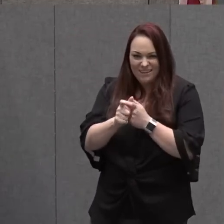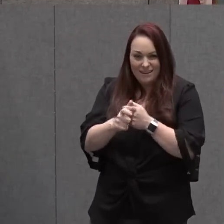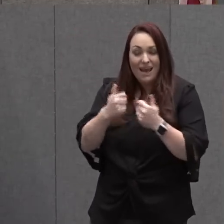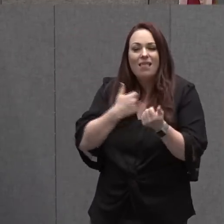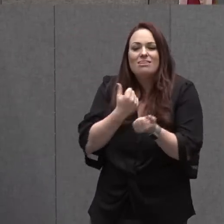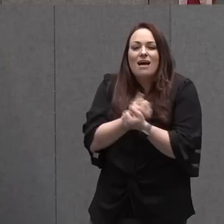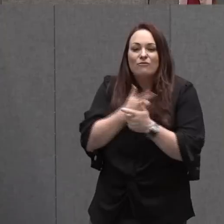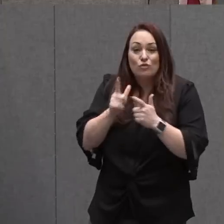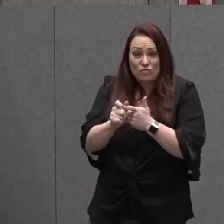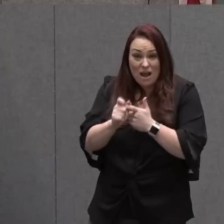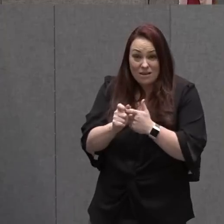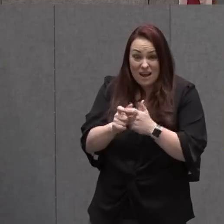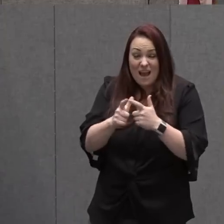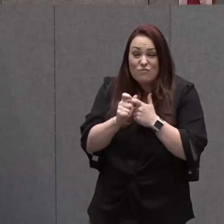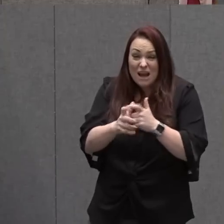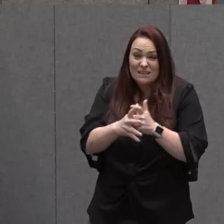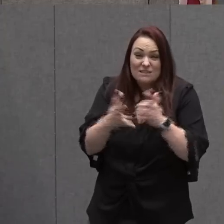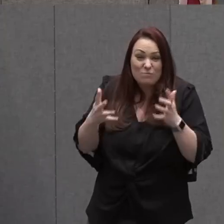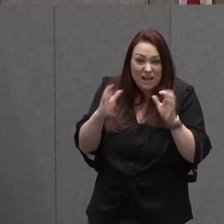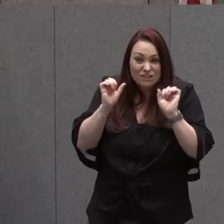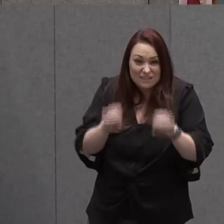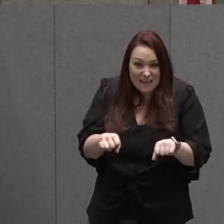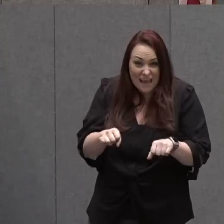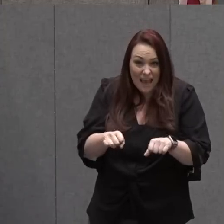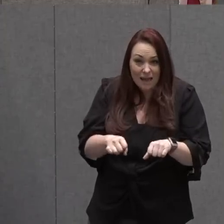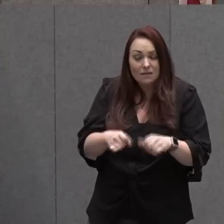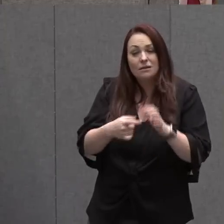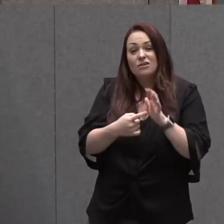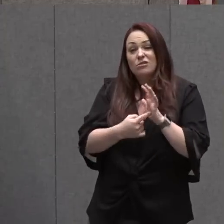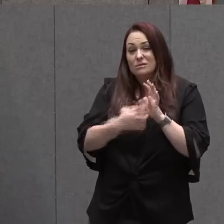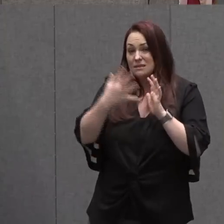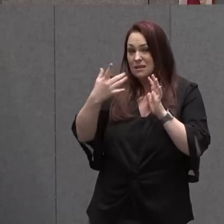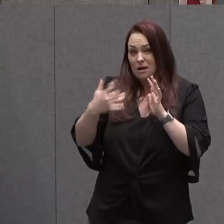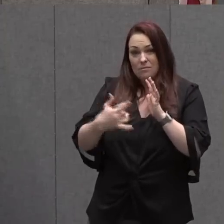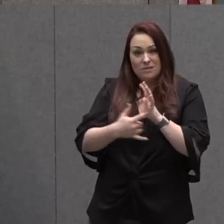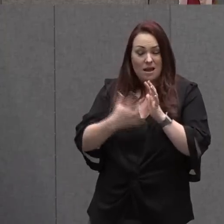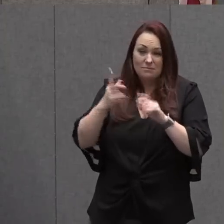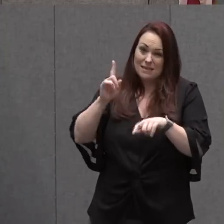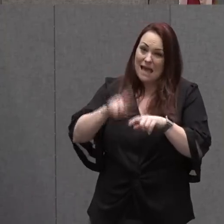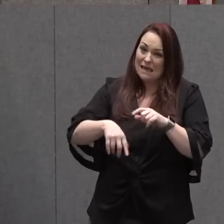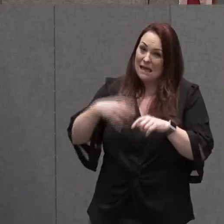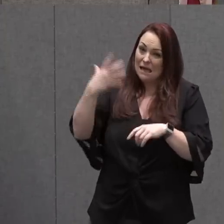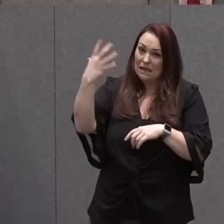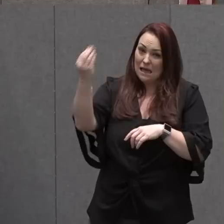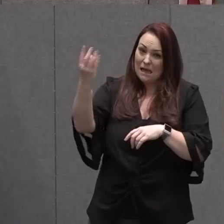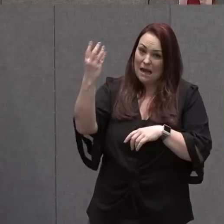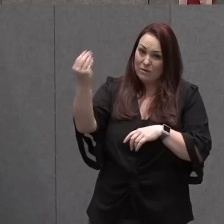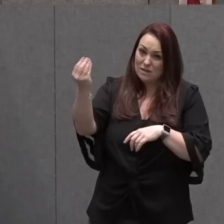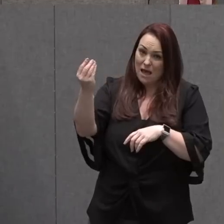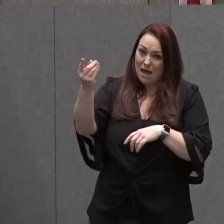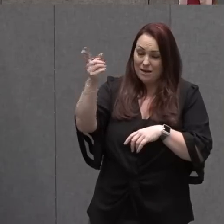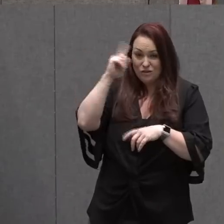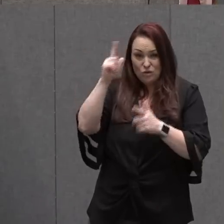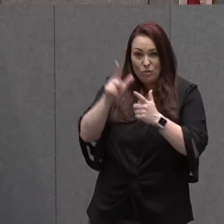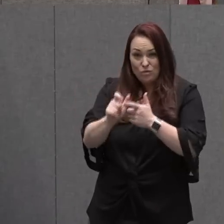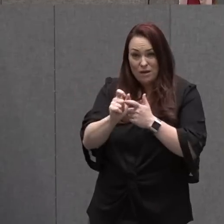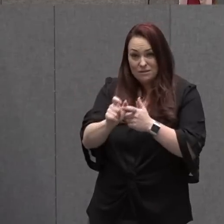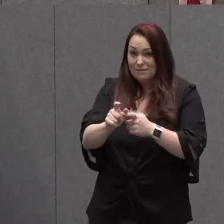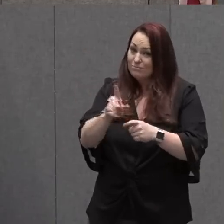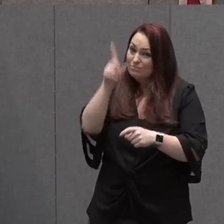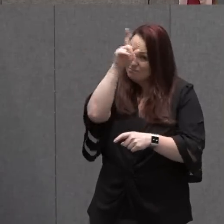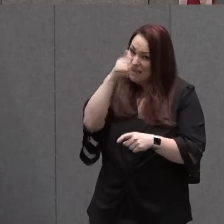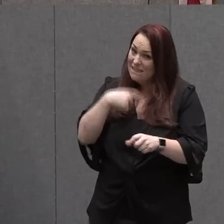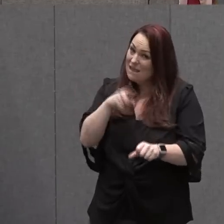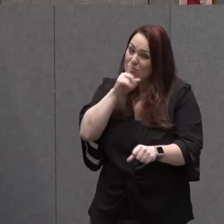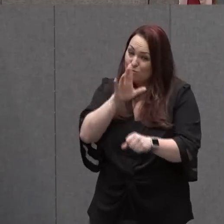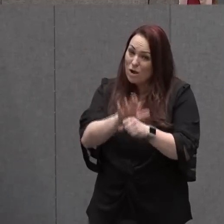running. I run as much as I can, but sometimes I can't get outside to run because I have promises